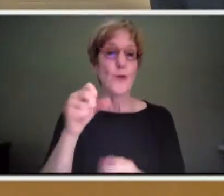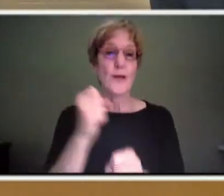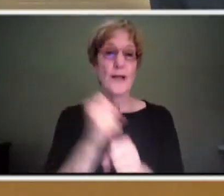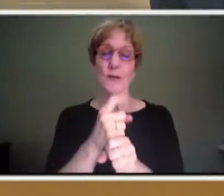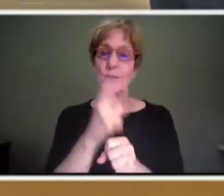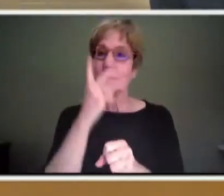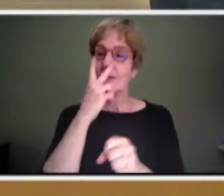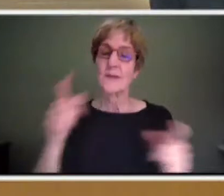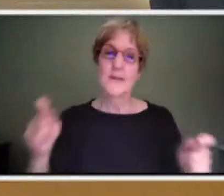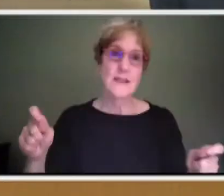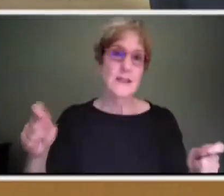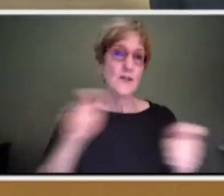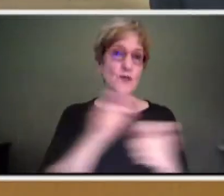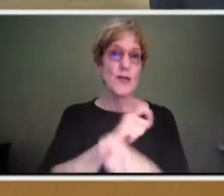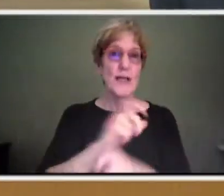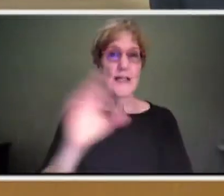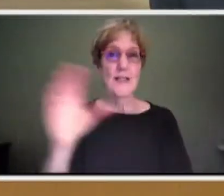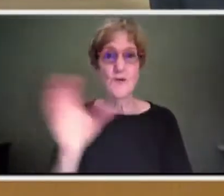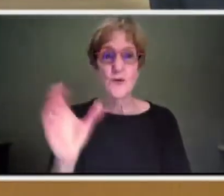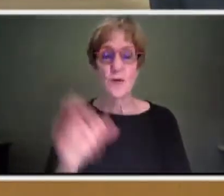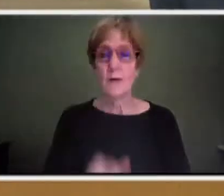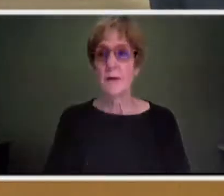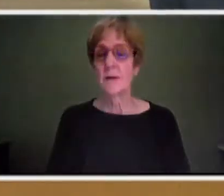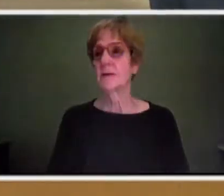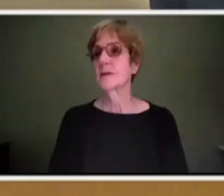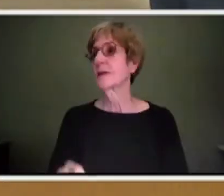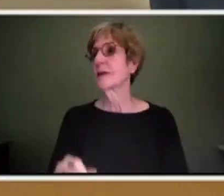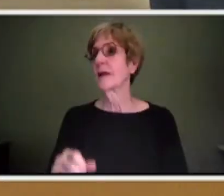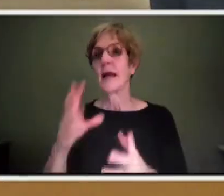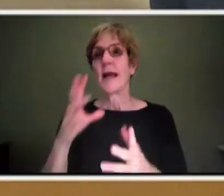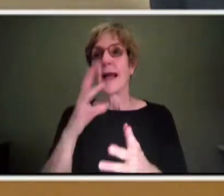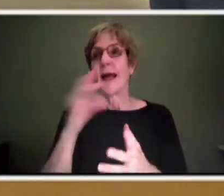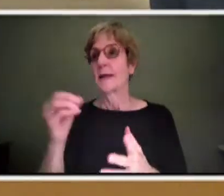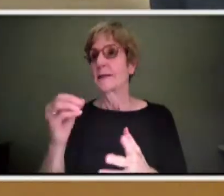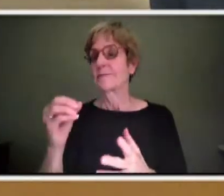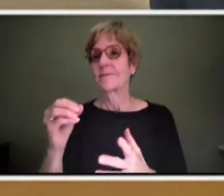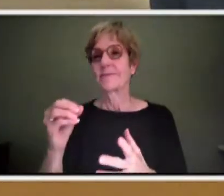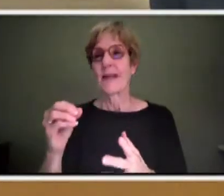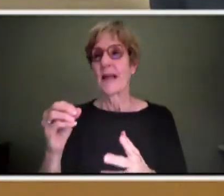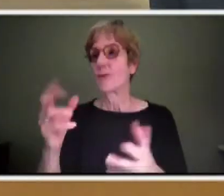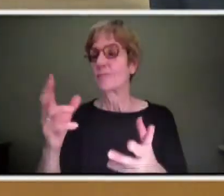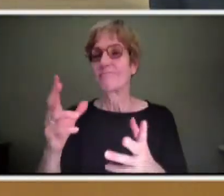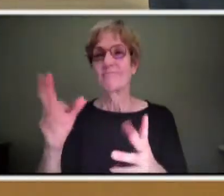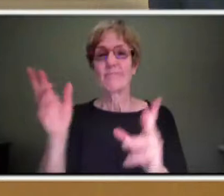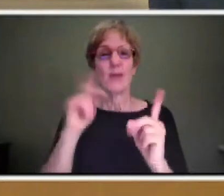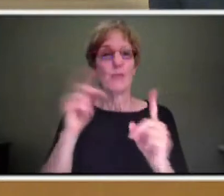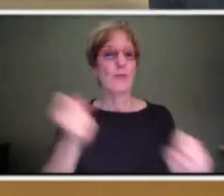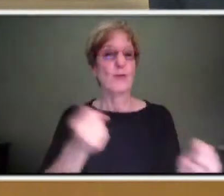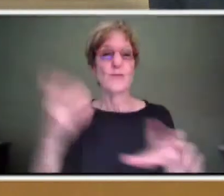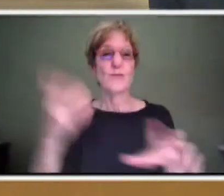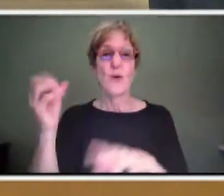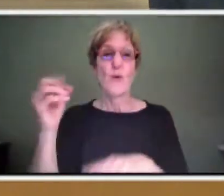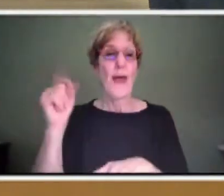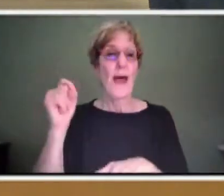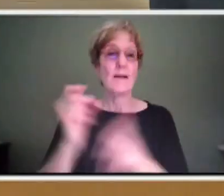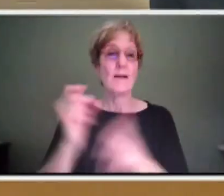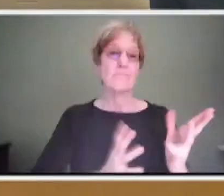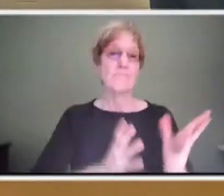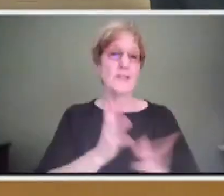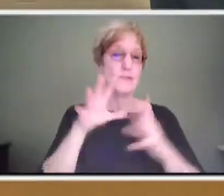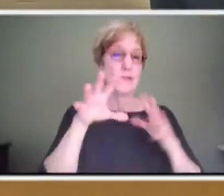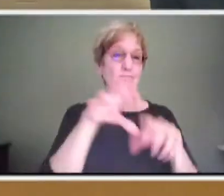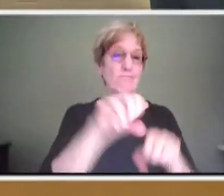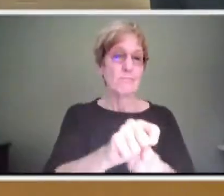transformation of Charlotte and the gentrification. And so I just would like for them to be courteous and put an